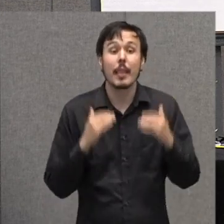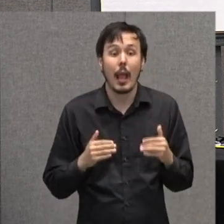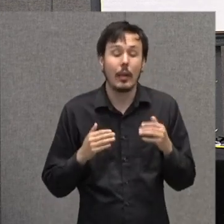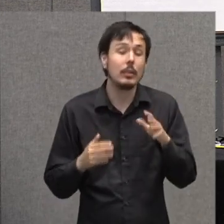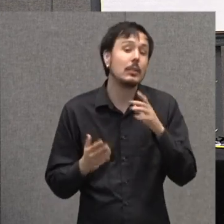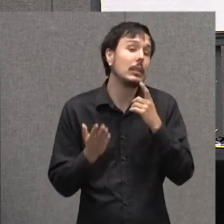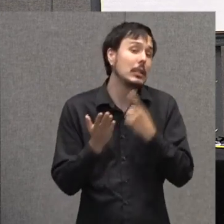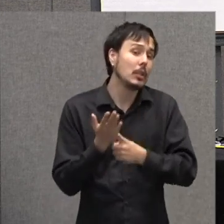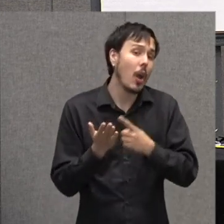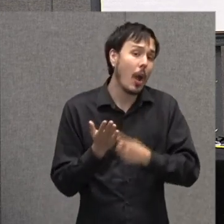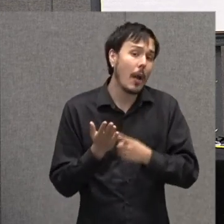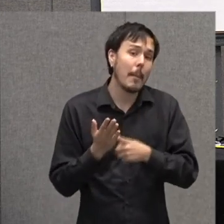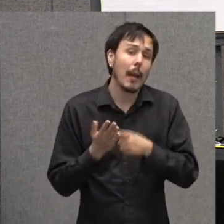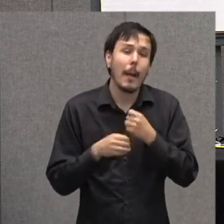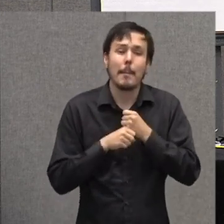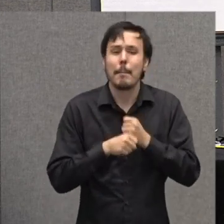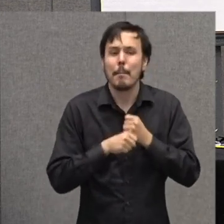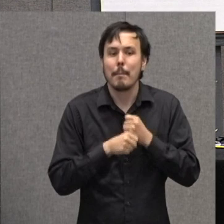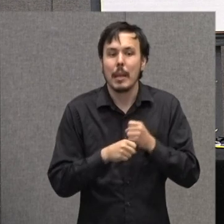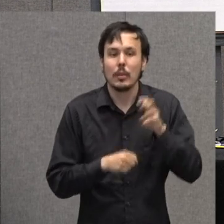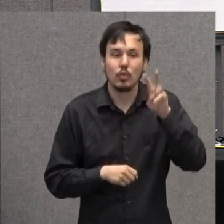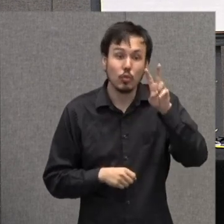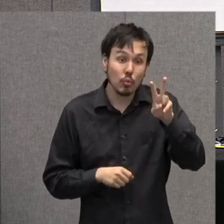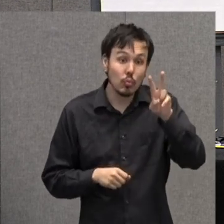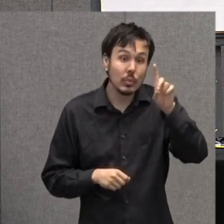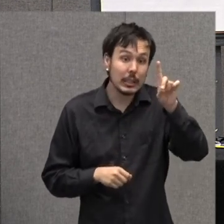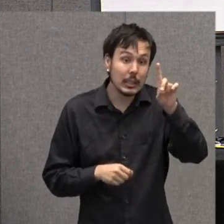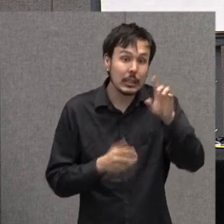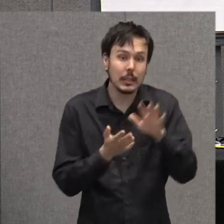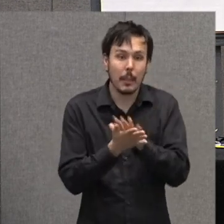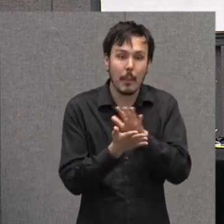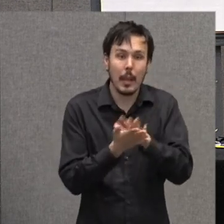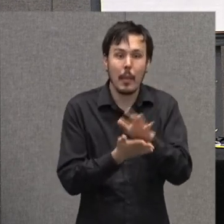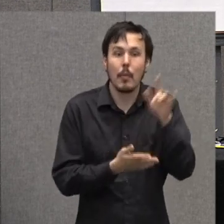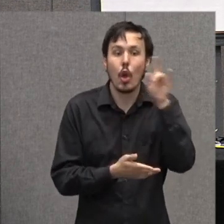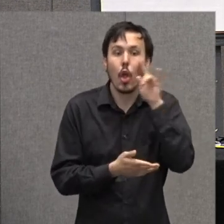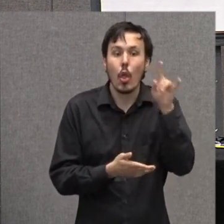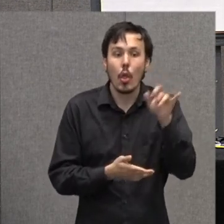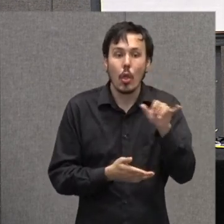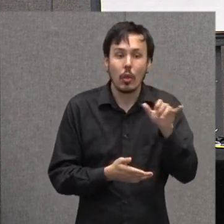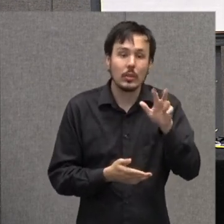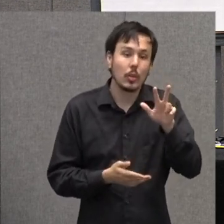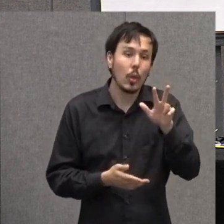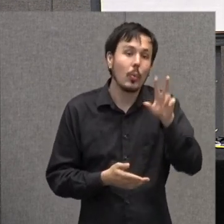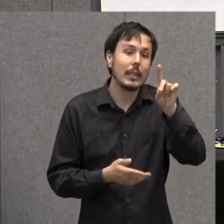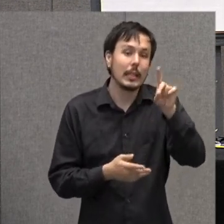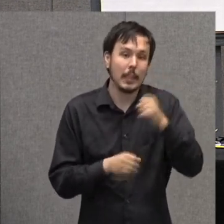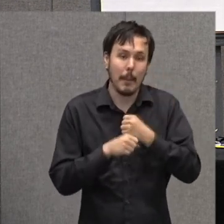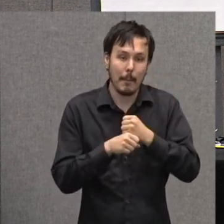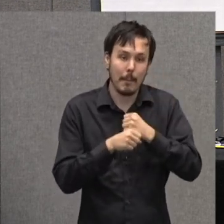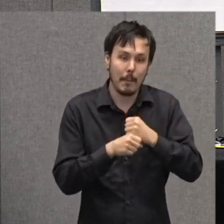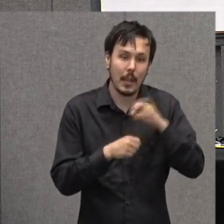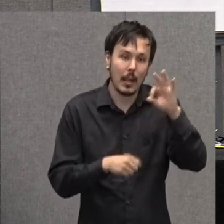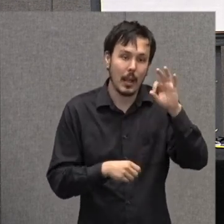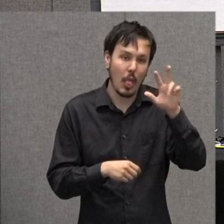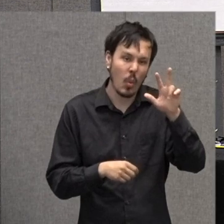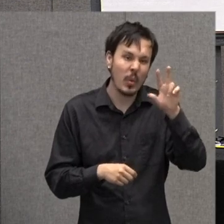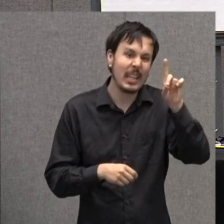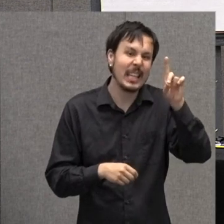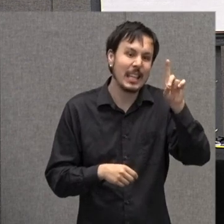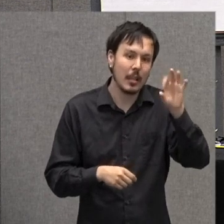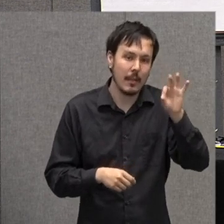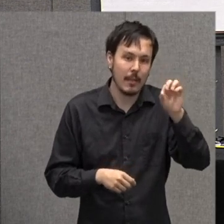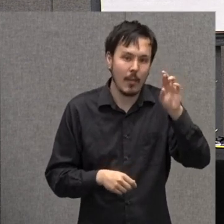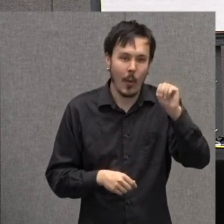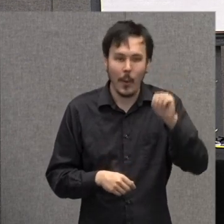talk about making 2D paper into 3D forms. Sounds awesome. I know. It's actually a